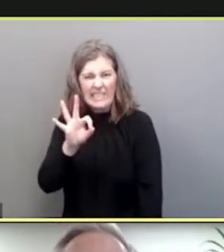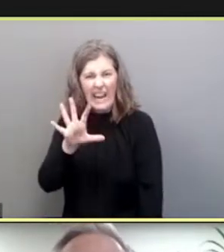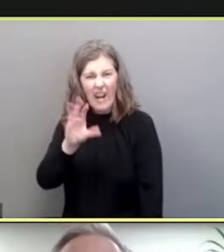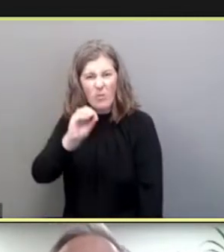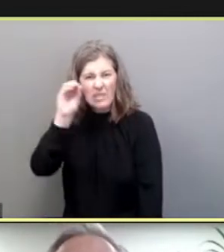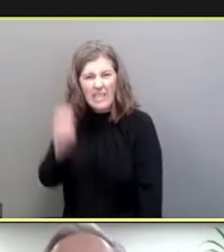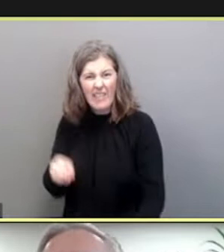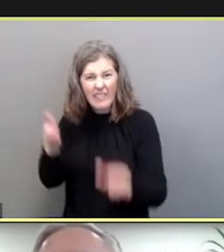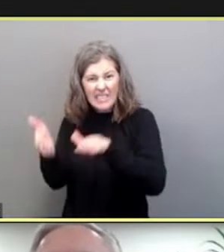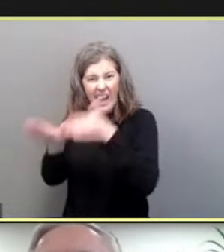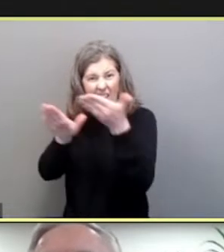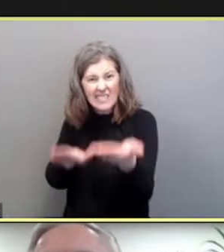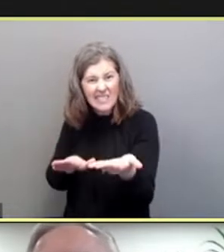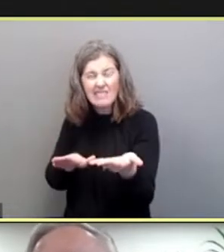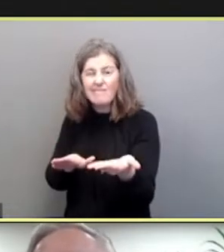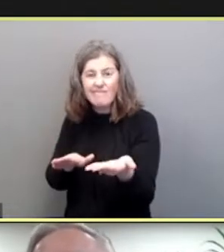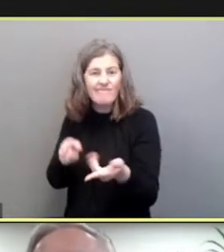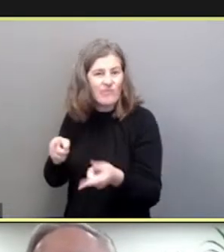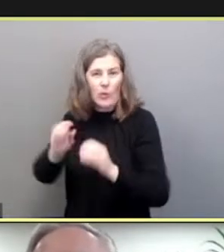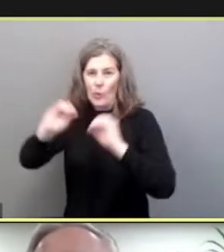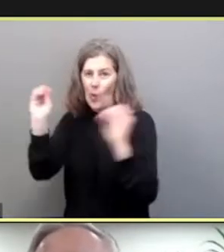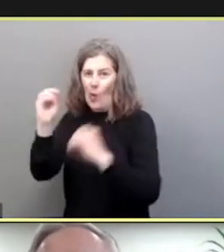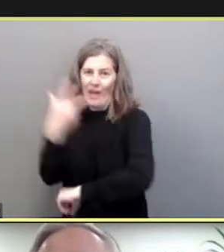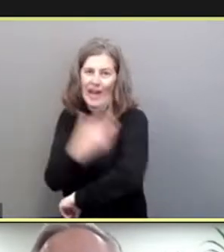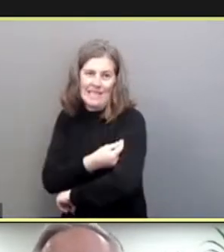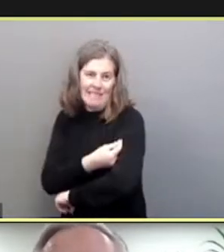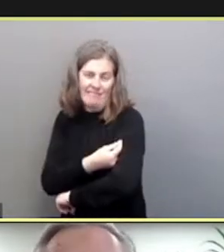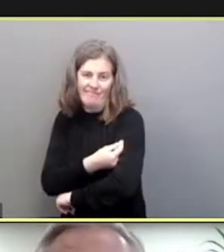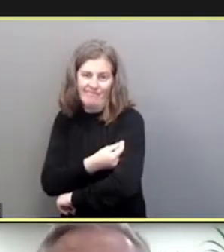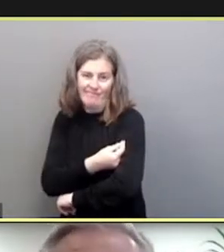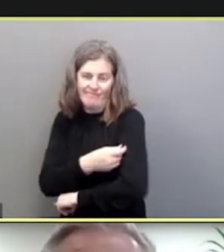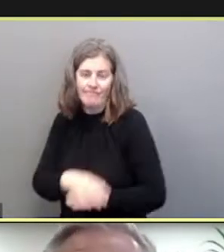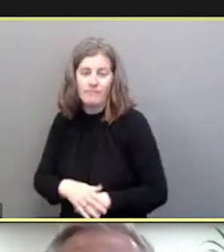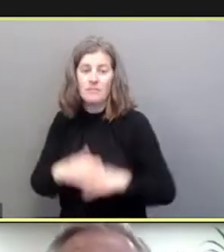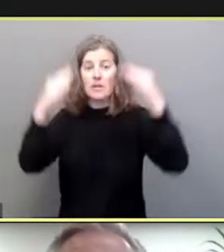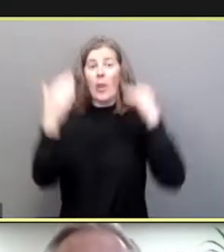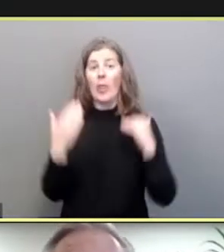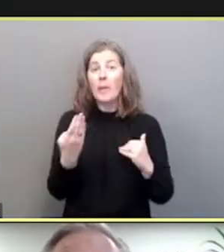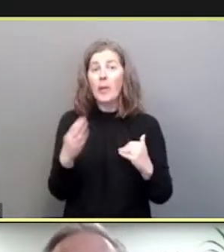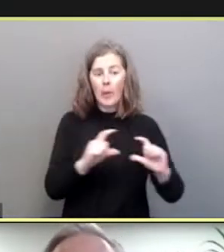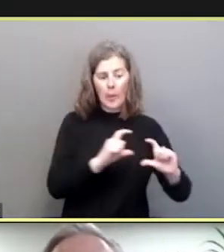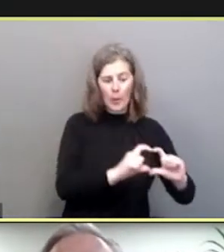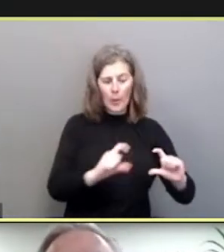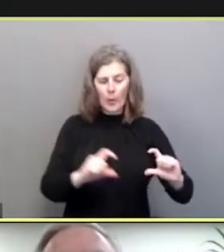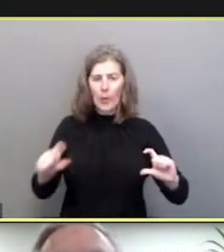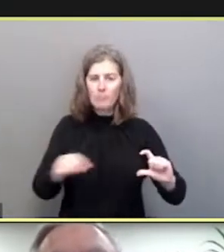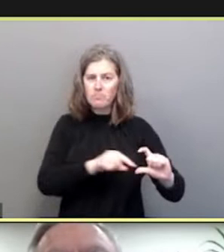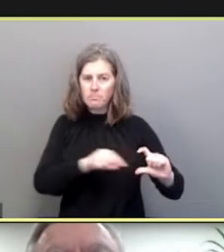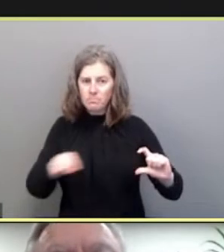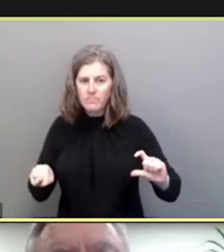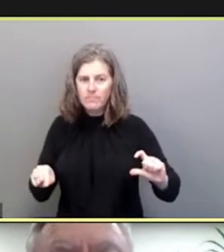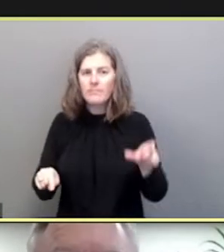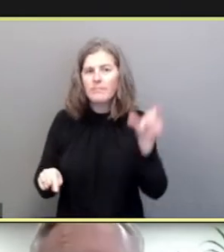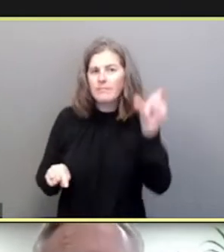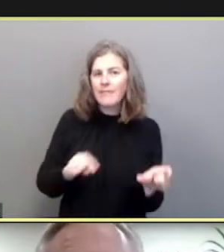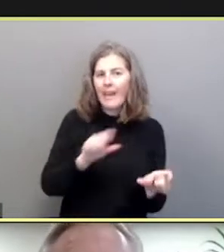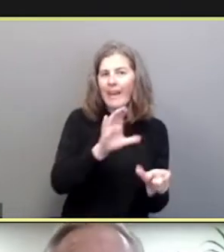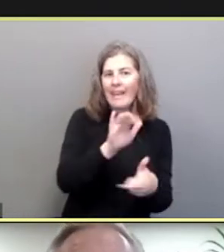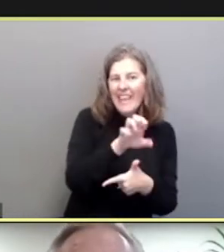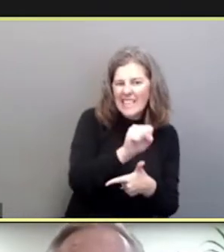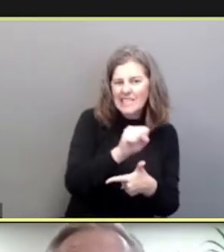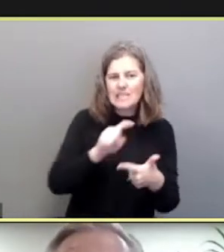deaths are in unvaccinated people. And blue are the number of